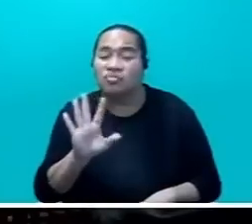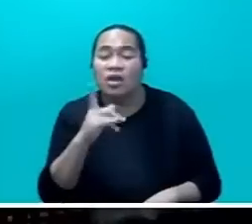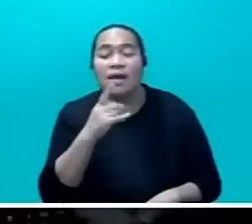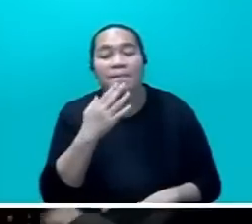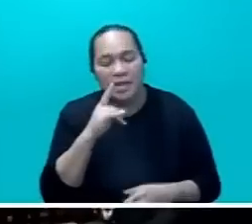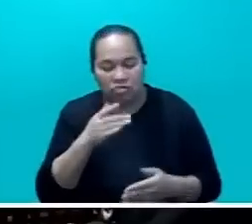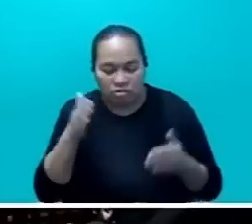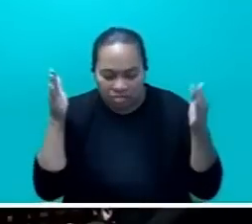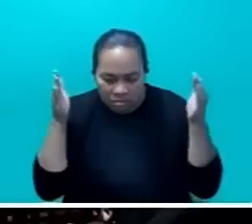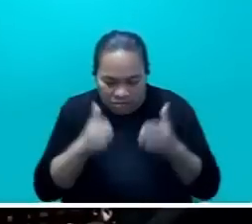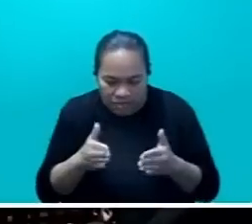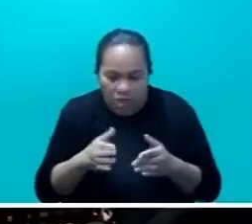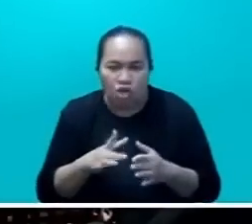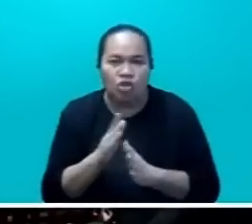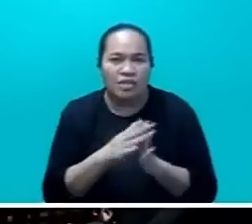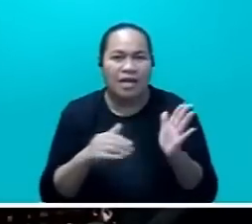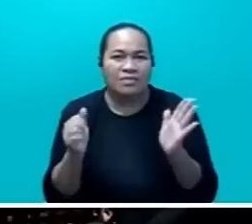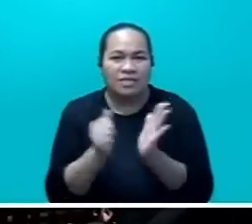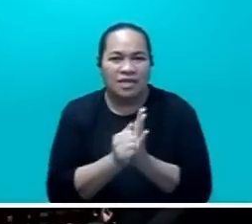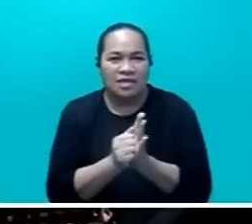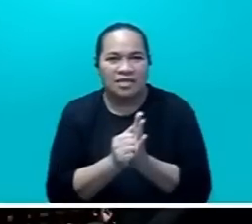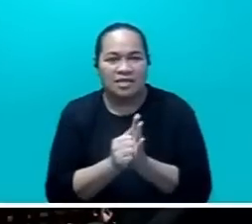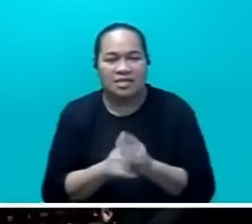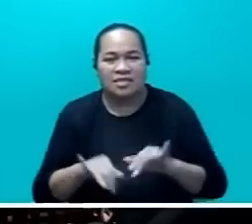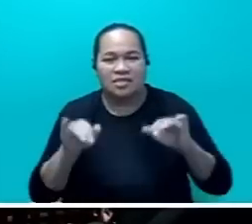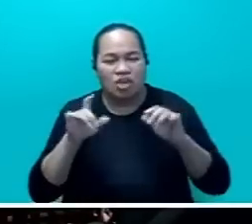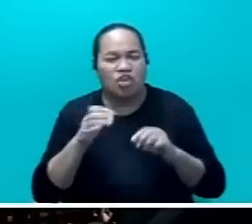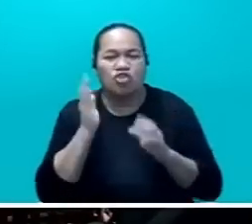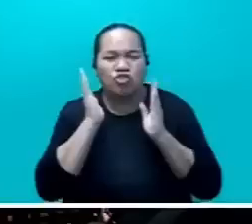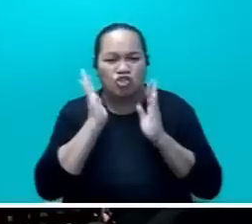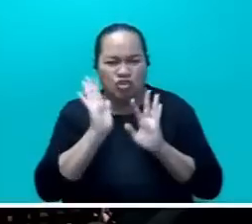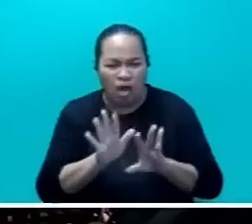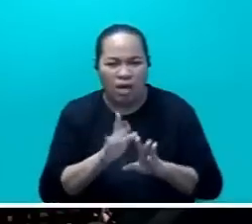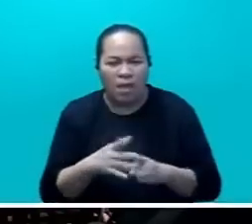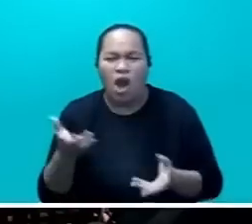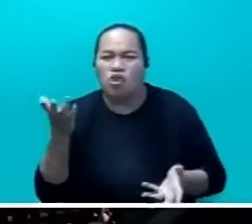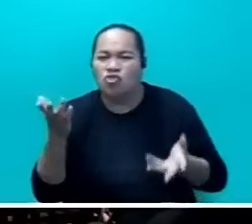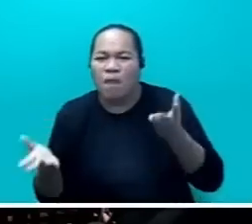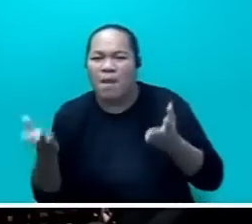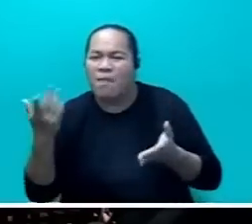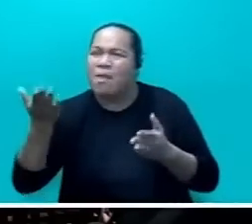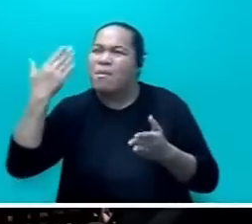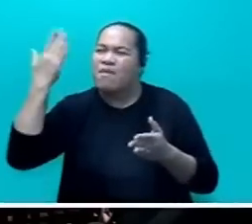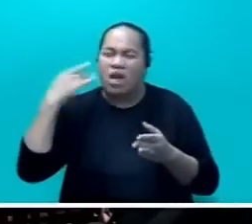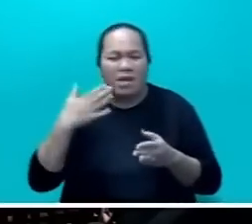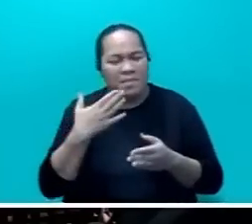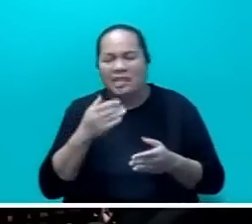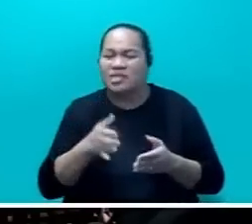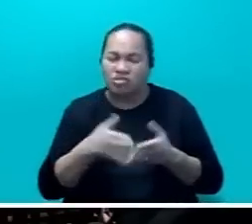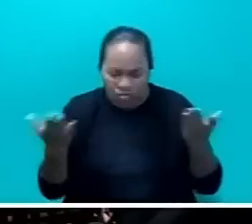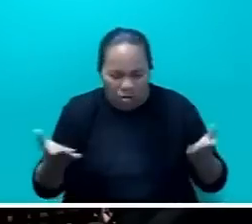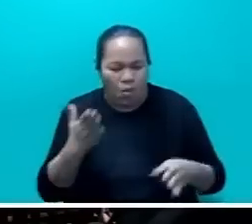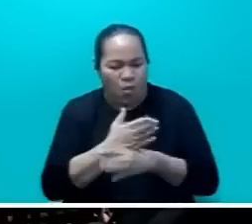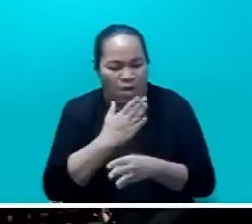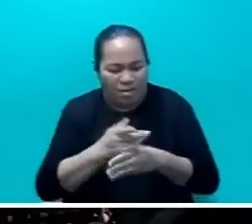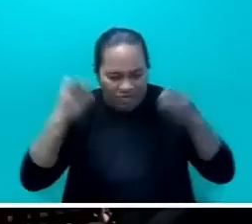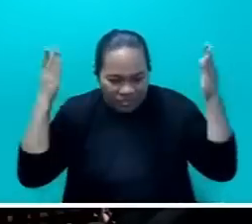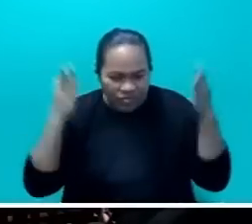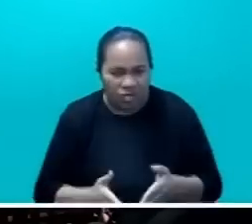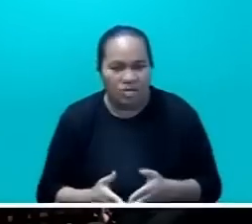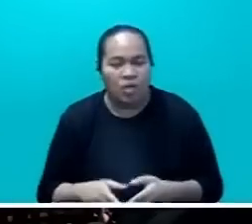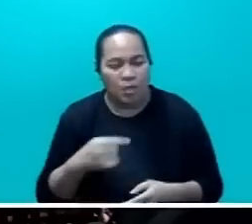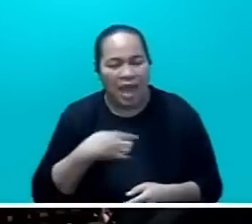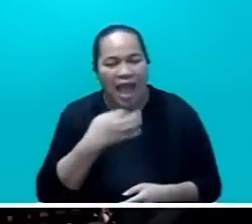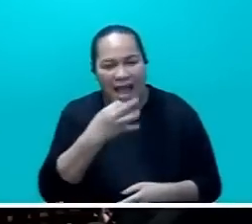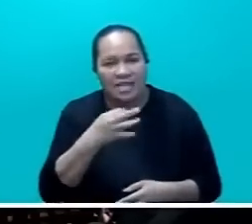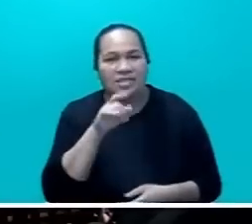confine himself to the subject matter in consideration. Stop making comparisons about before. Get on with the job, Honourable Speaker, sir. That's what we're